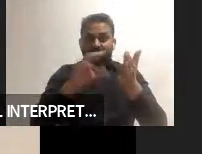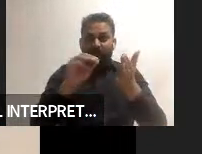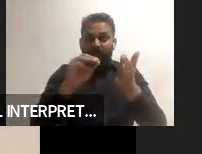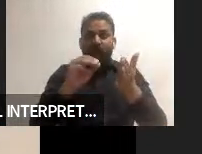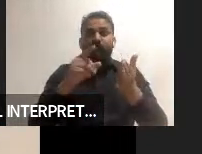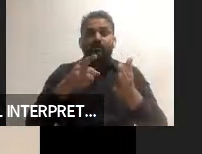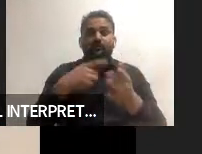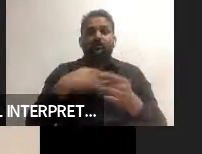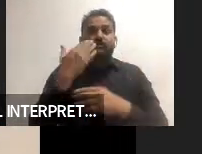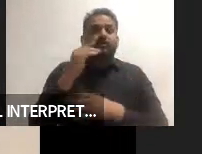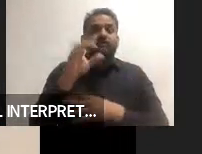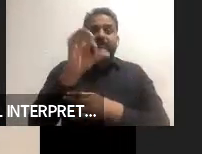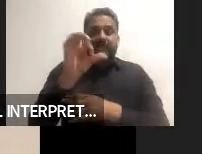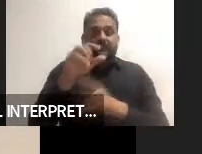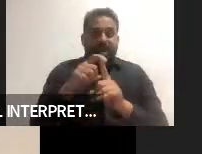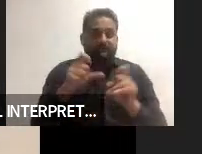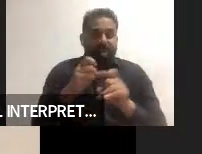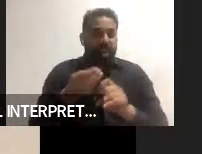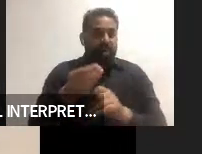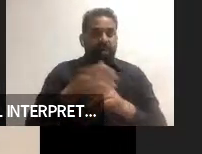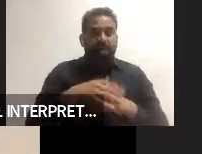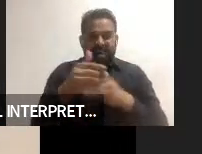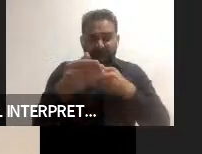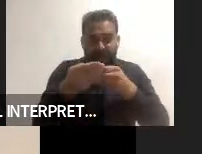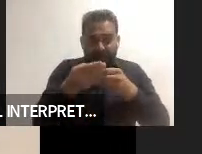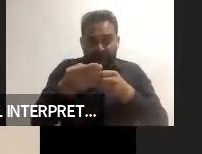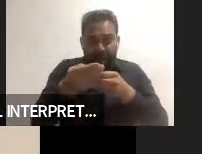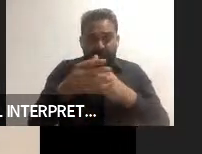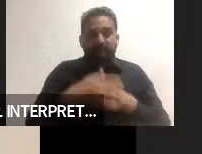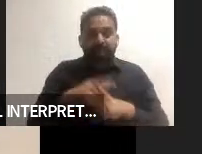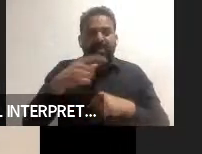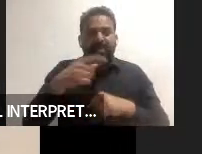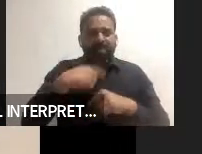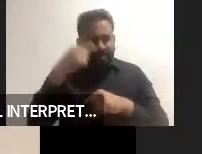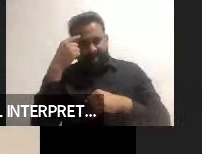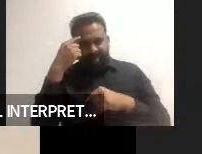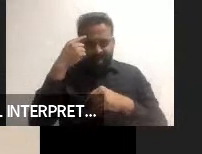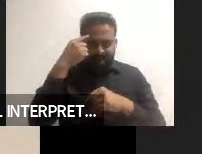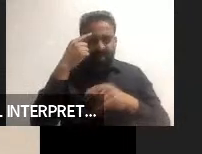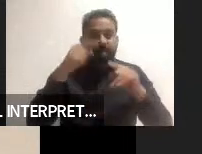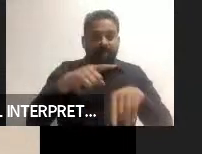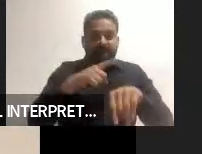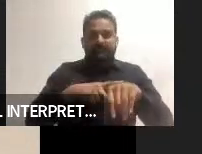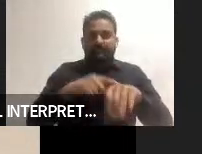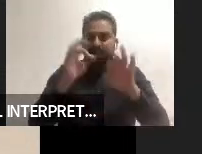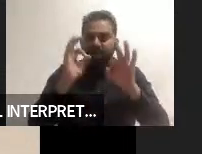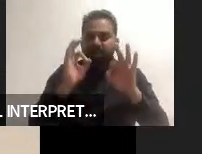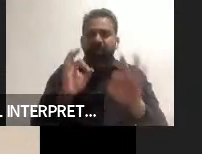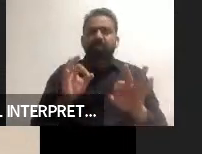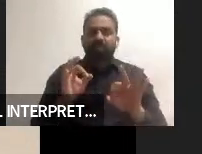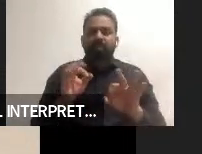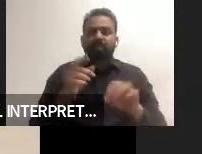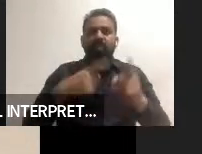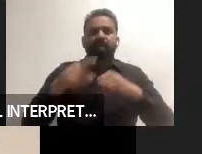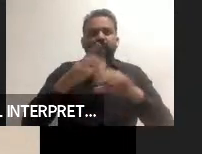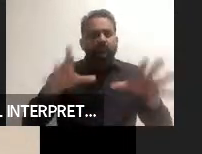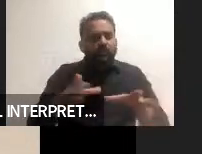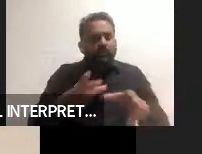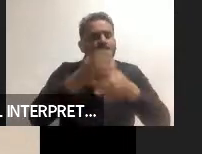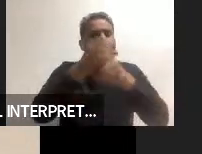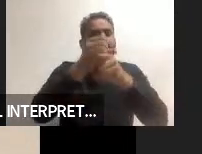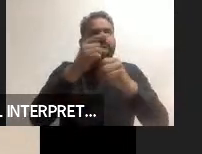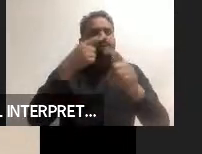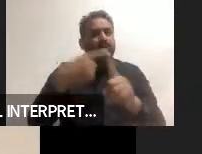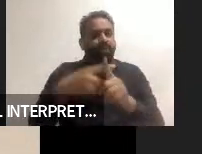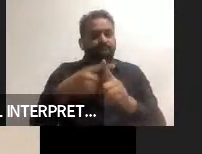9th of December. So it's a pretty close. So that's why we think that this is the time now to consolidate and check where you